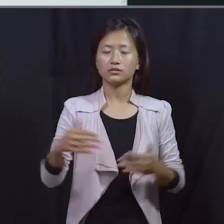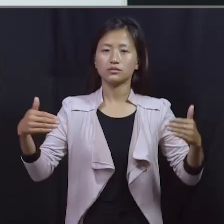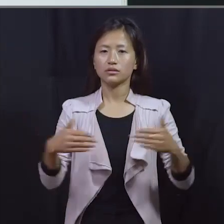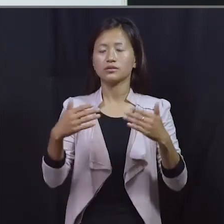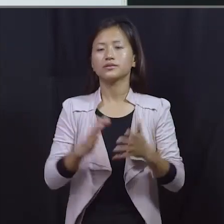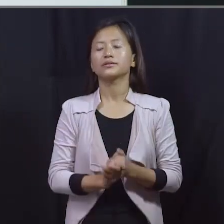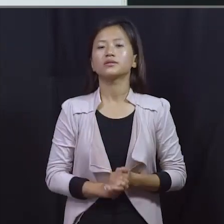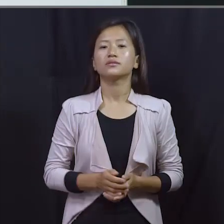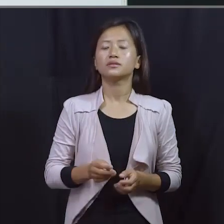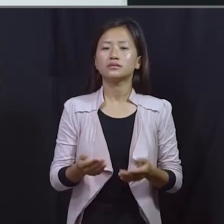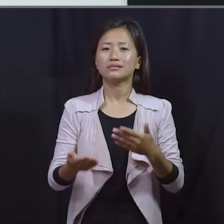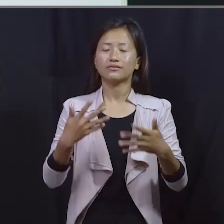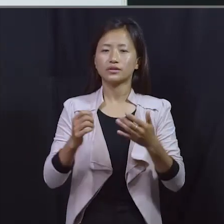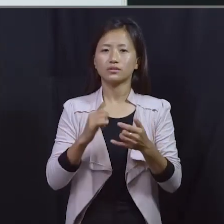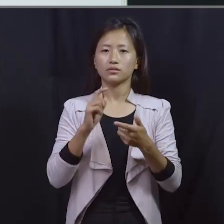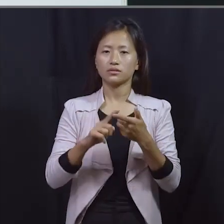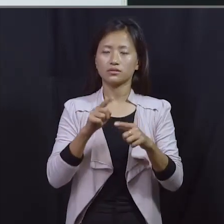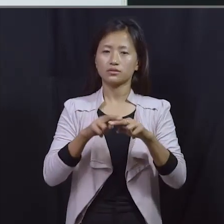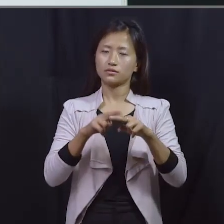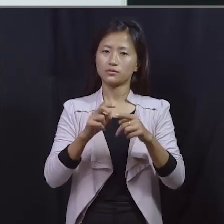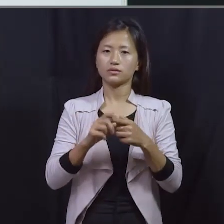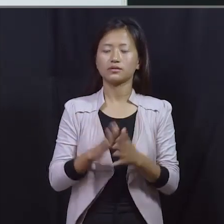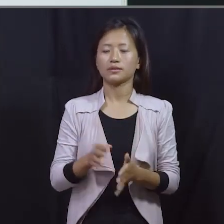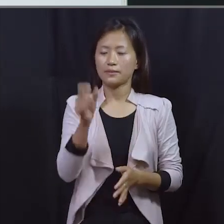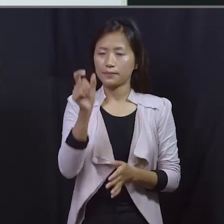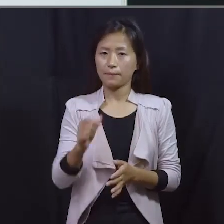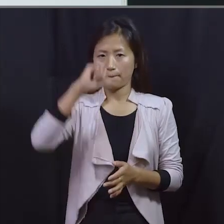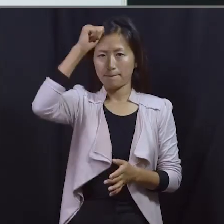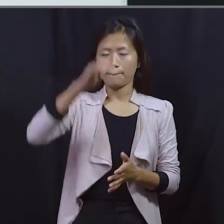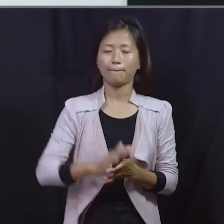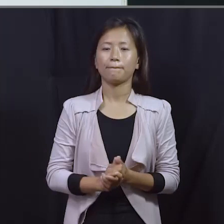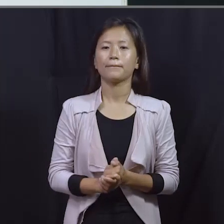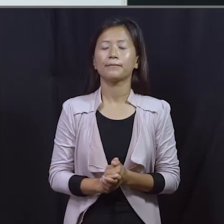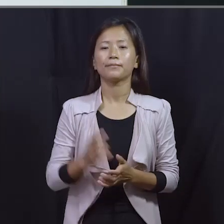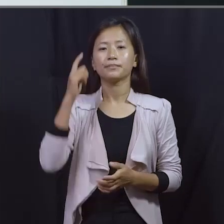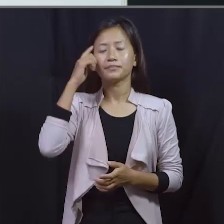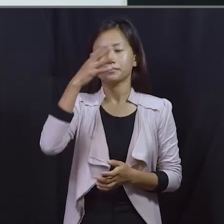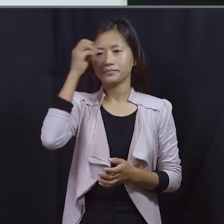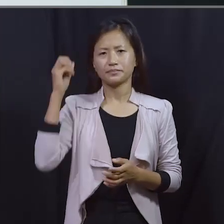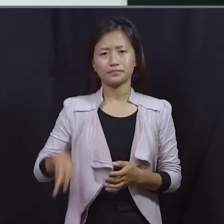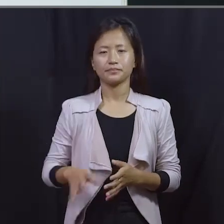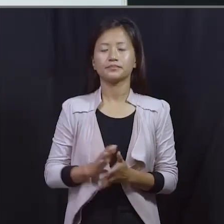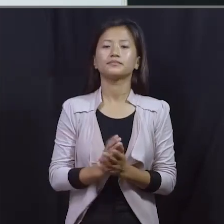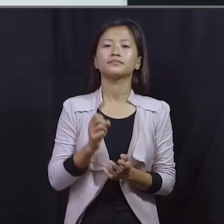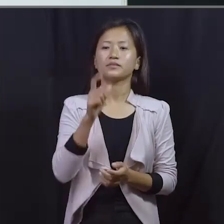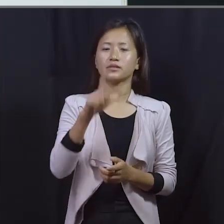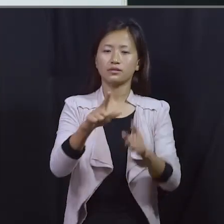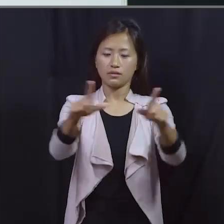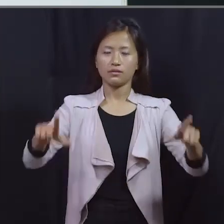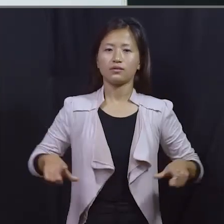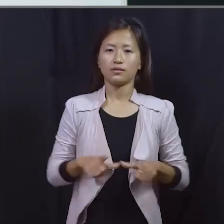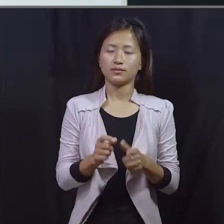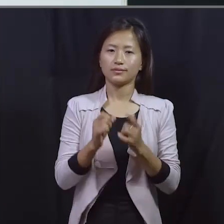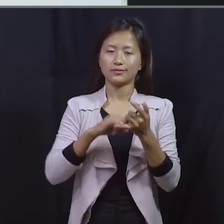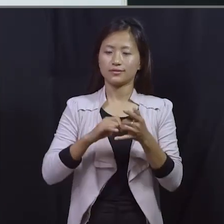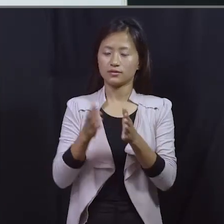Roadway settlement it affected the Indian peasants. And please don't forget to remember that all these land settlements